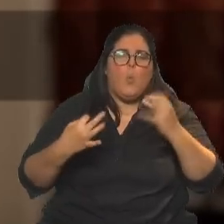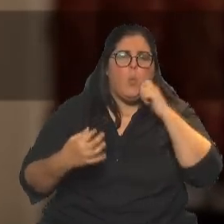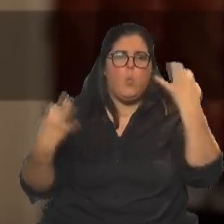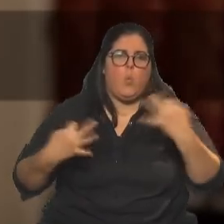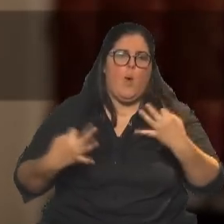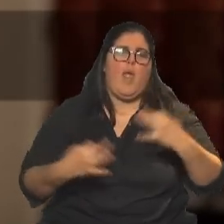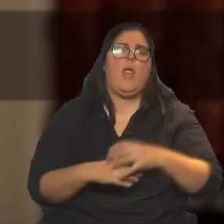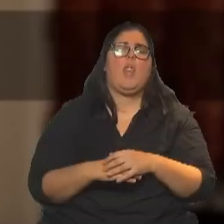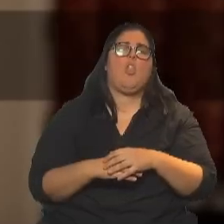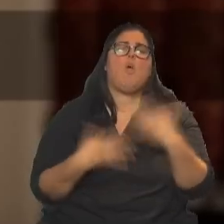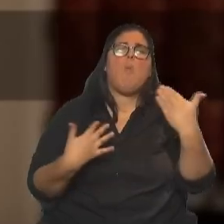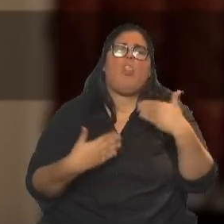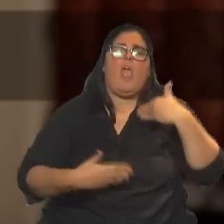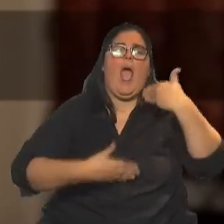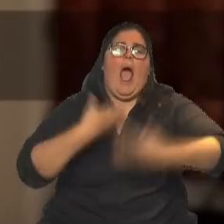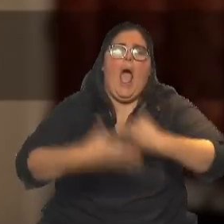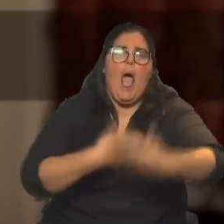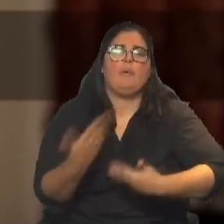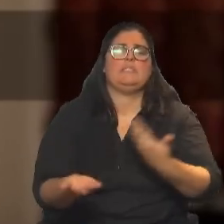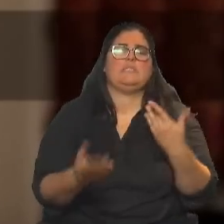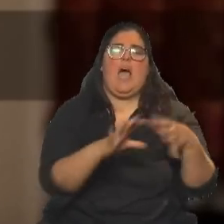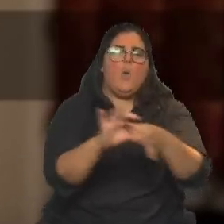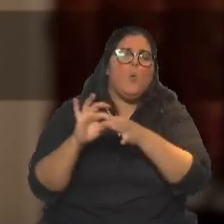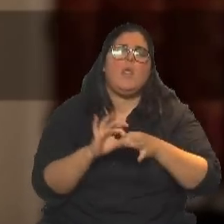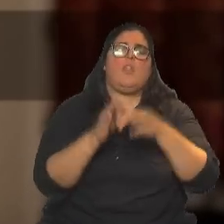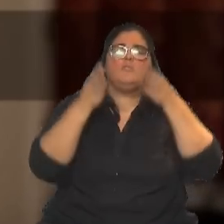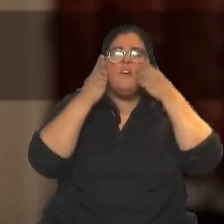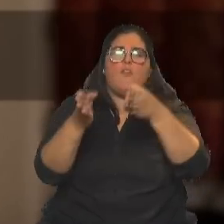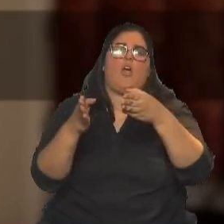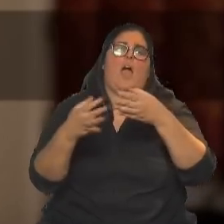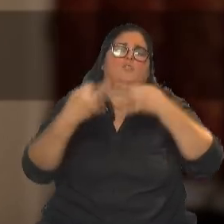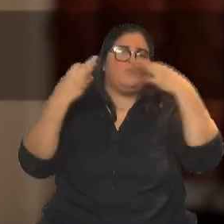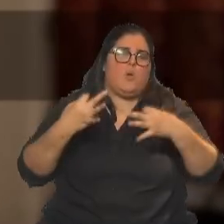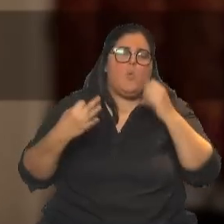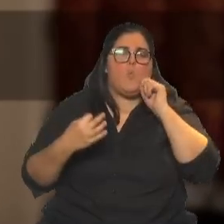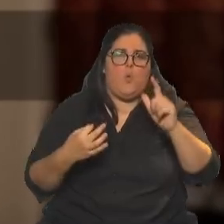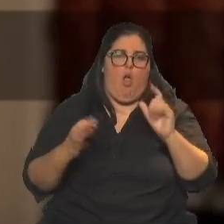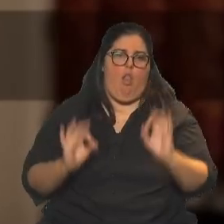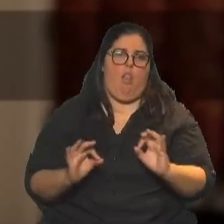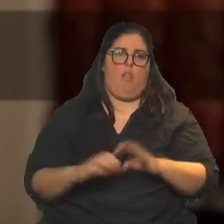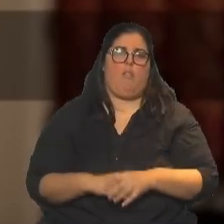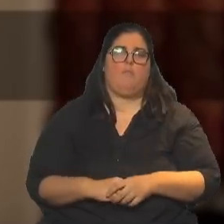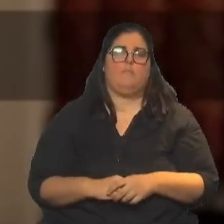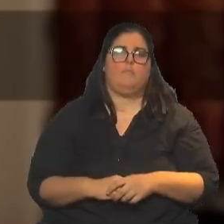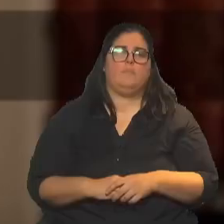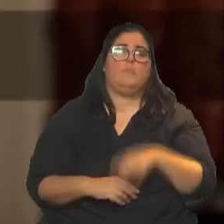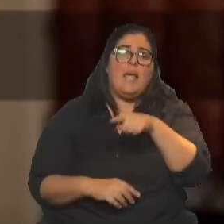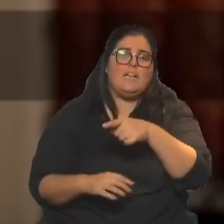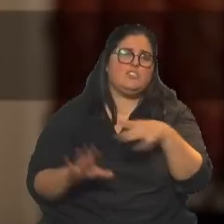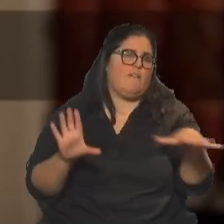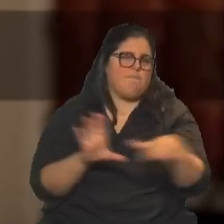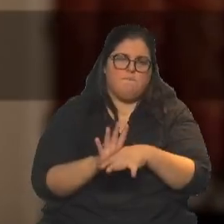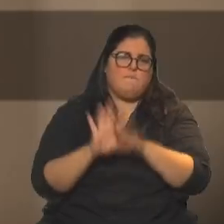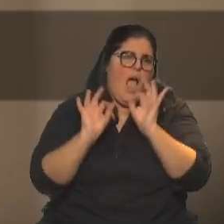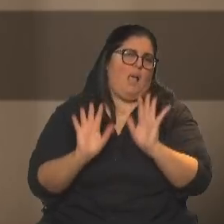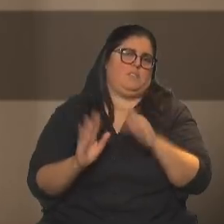us to move on, to unite and to focus on delivery. And that is exactly